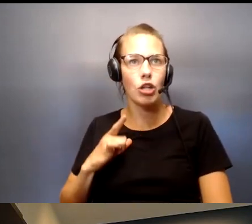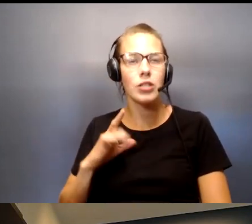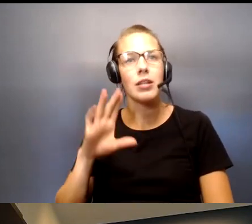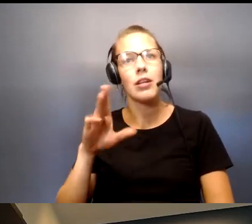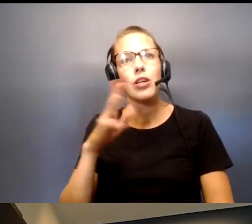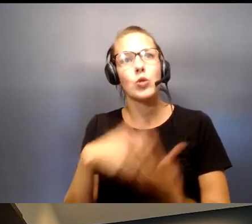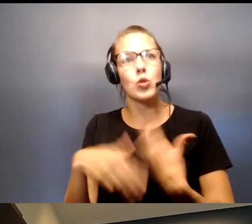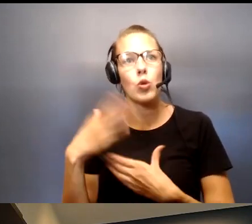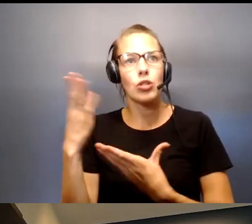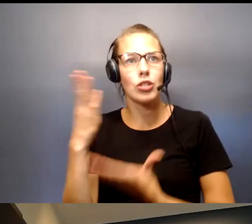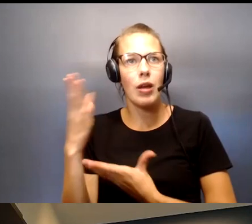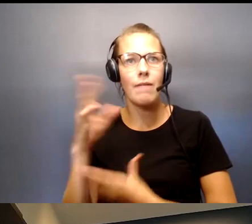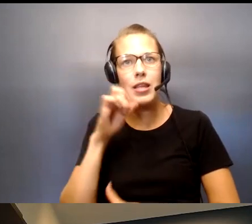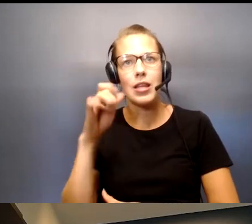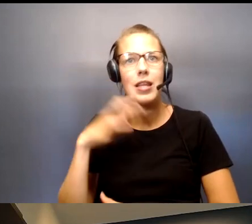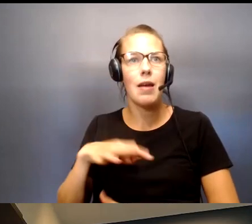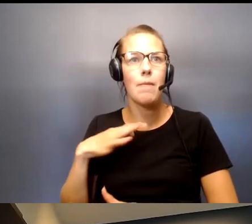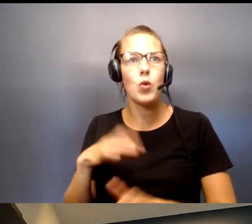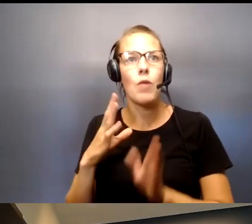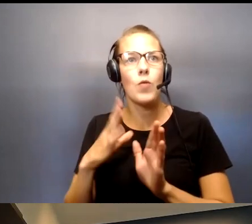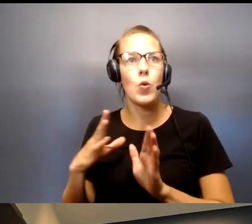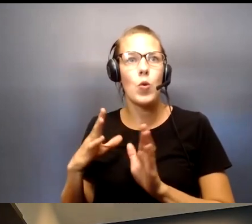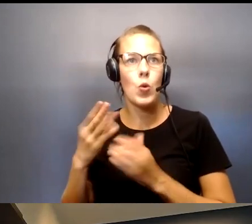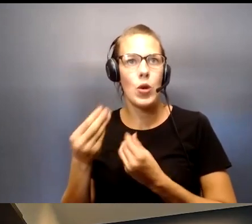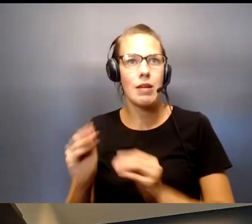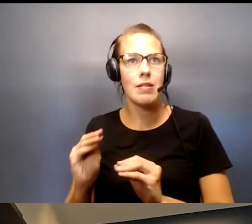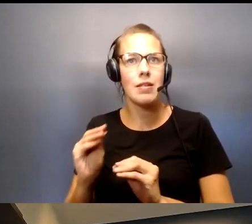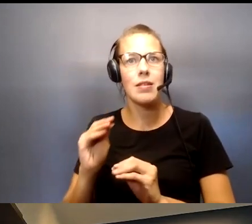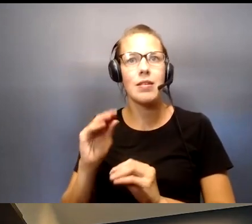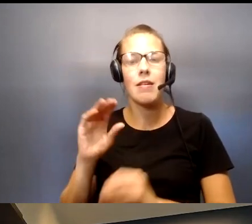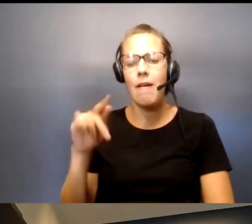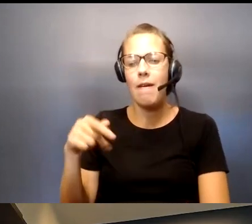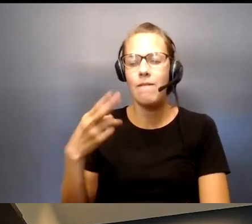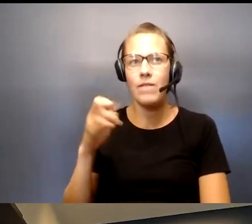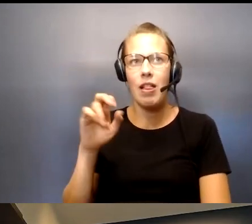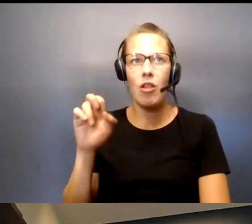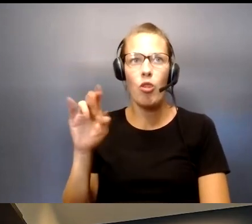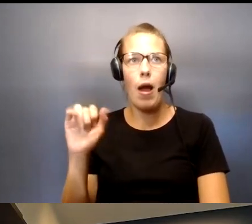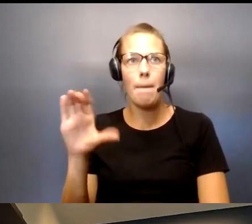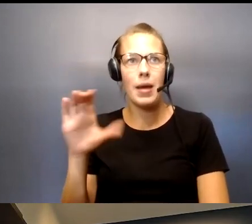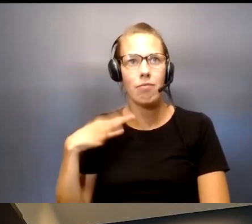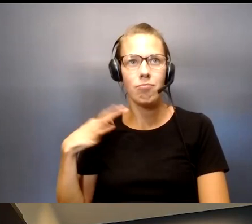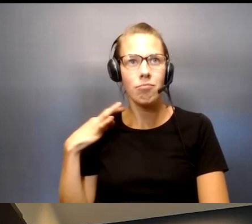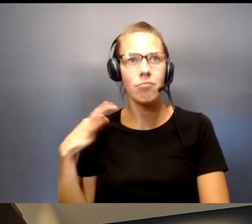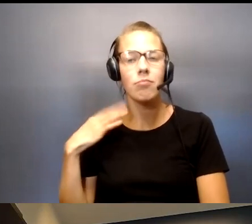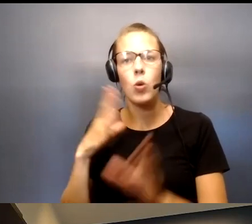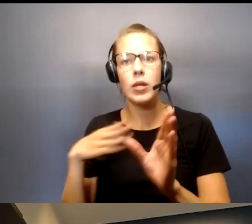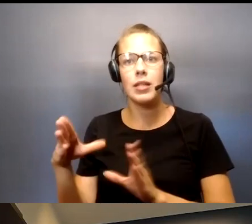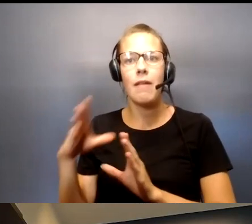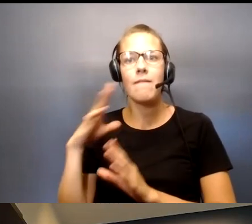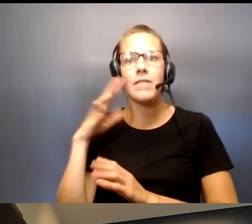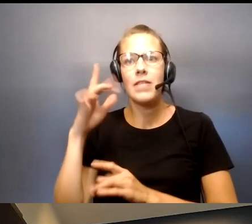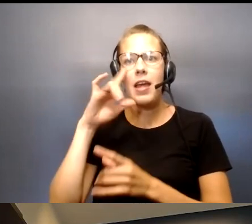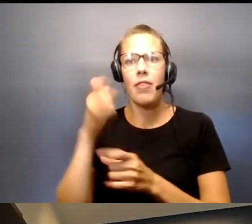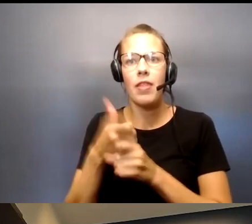and nonprofit organizations, philanthropic organizations, faith organizations, and local